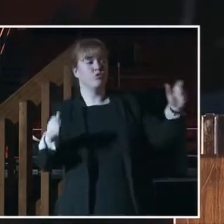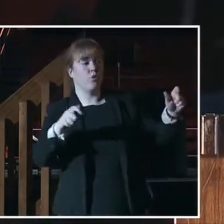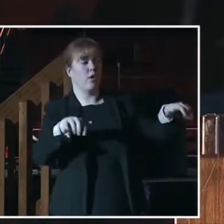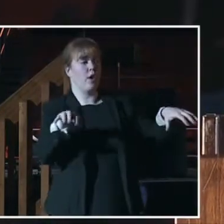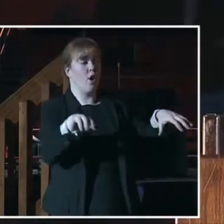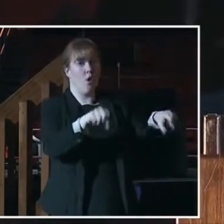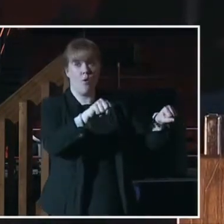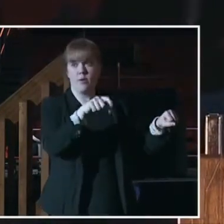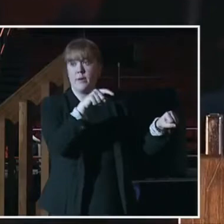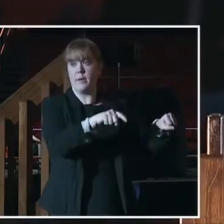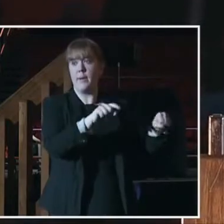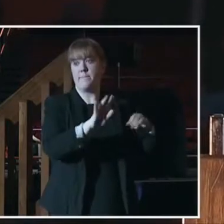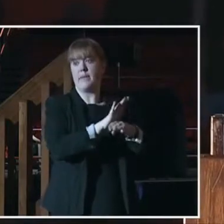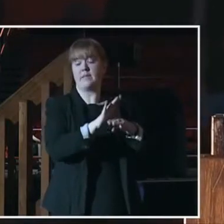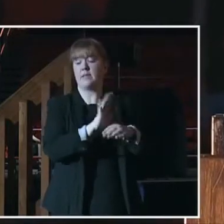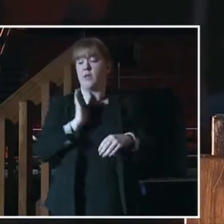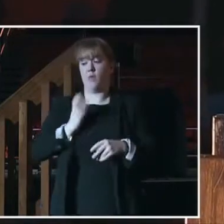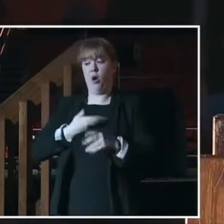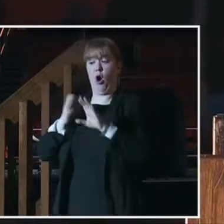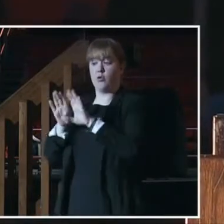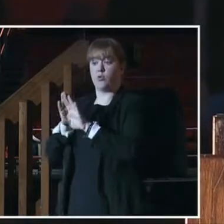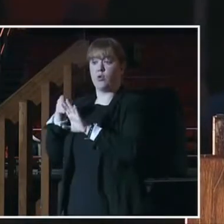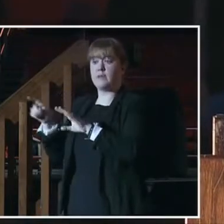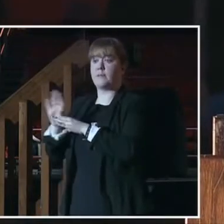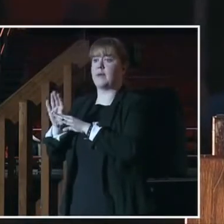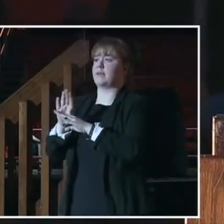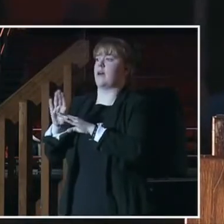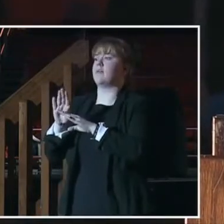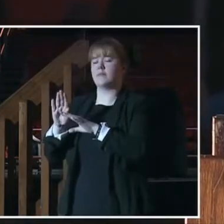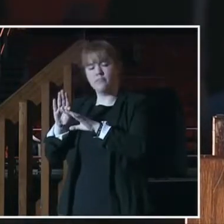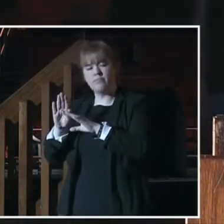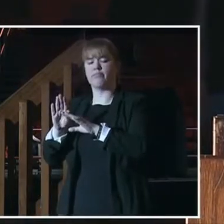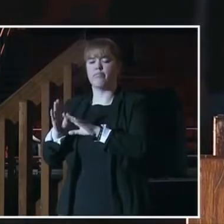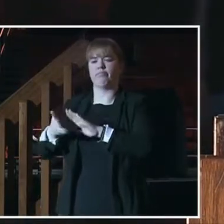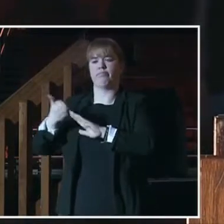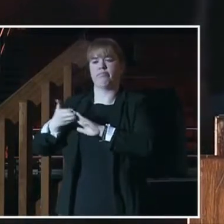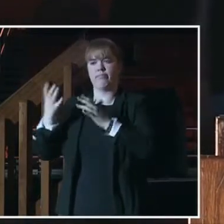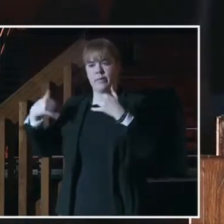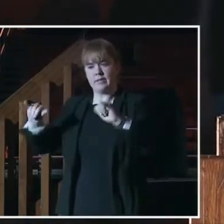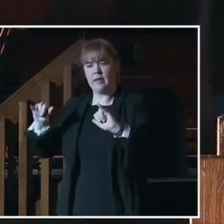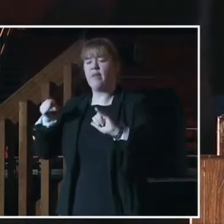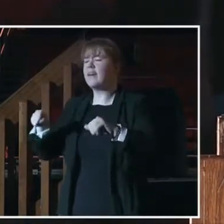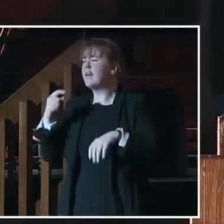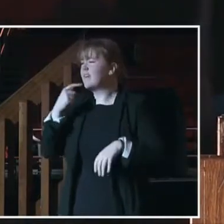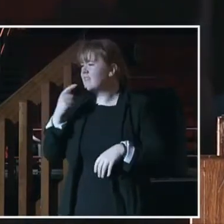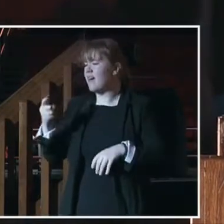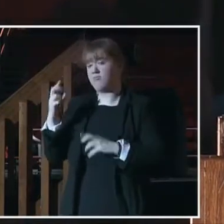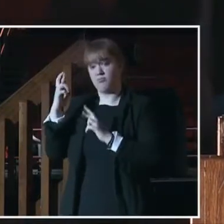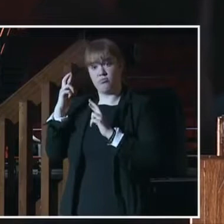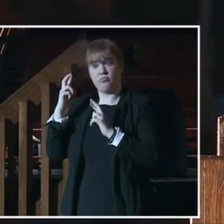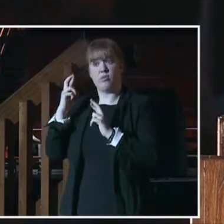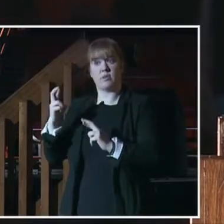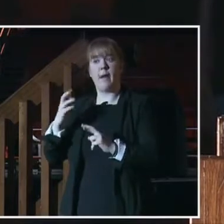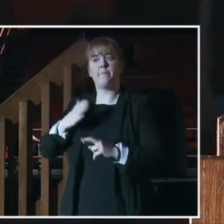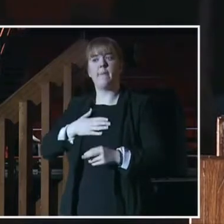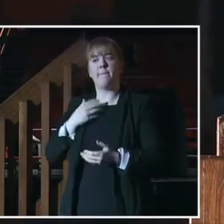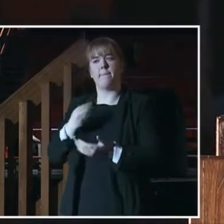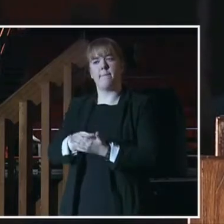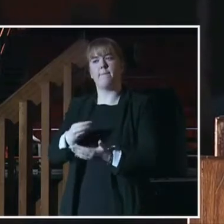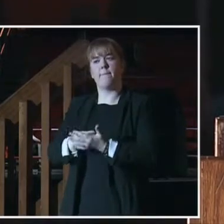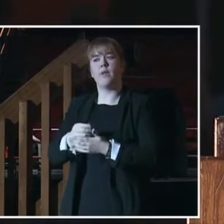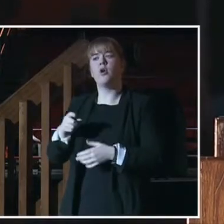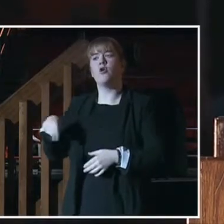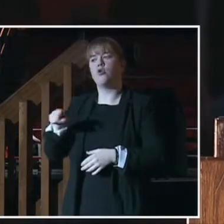to ensure that our doors of business always stay open. He said, if you respect my dollar, you